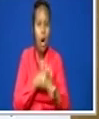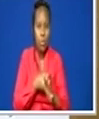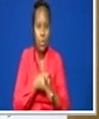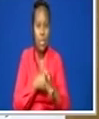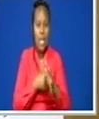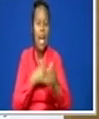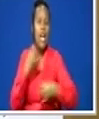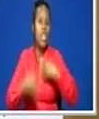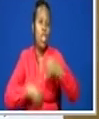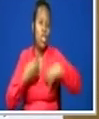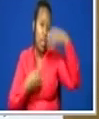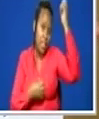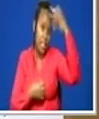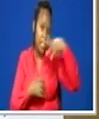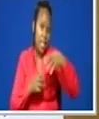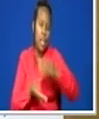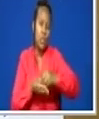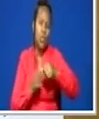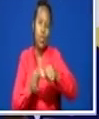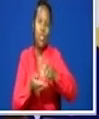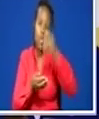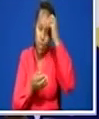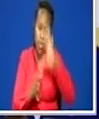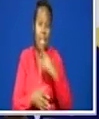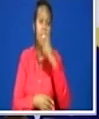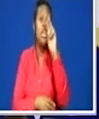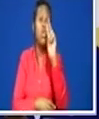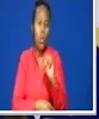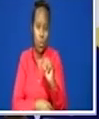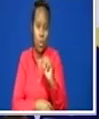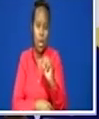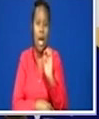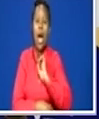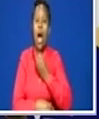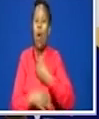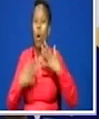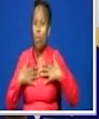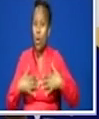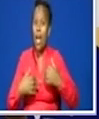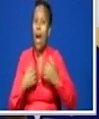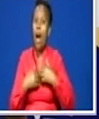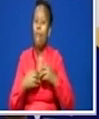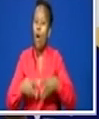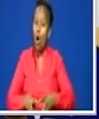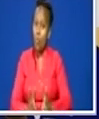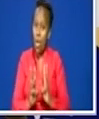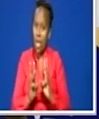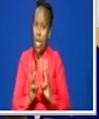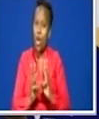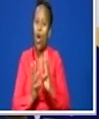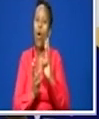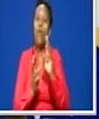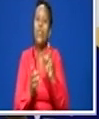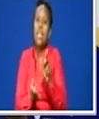bask. Yes, we have our lessons. Exactly. And I've said no. Our body have a mechanism of